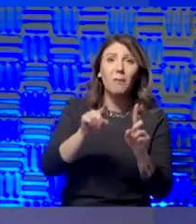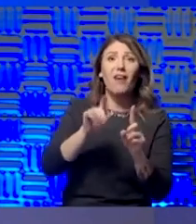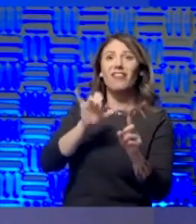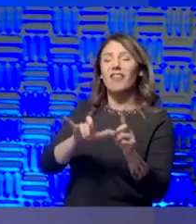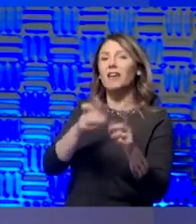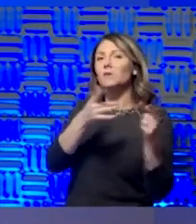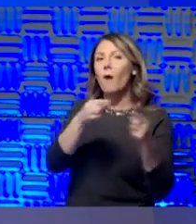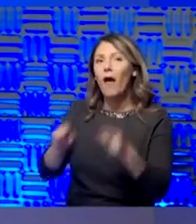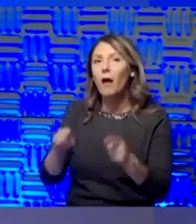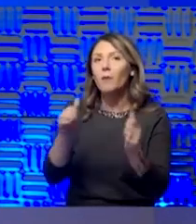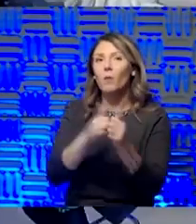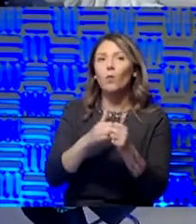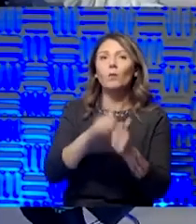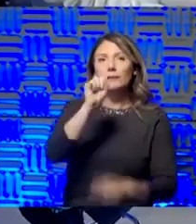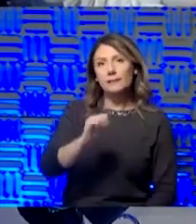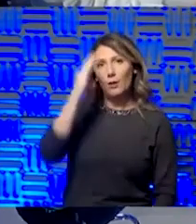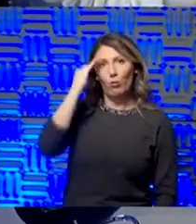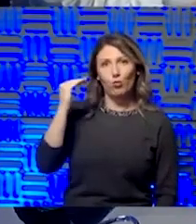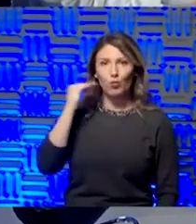was done.